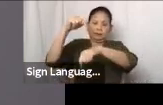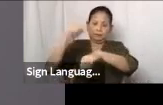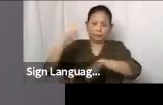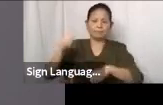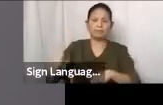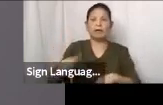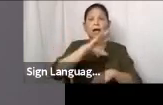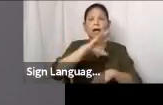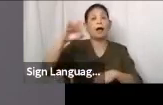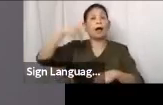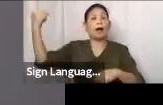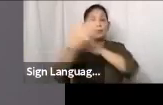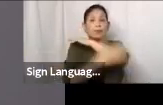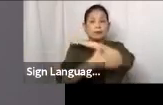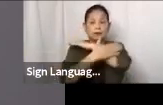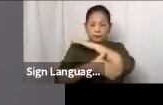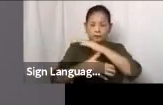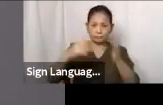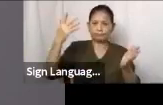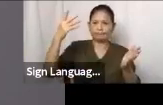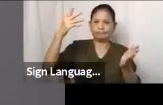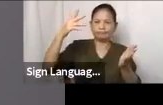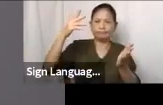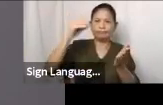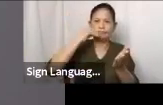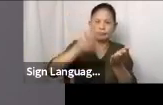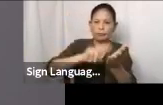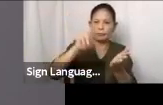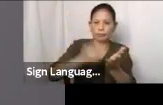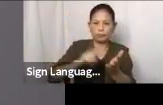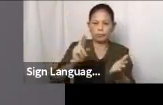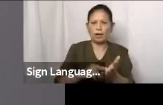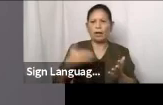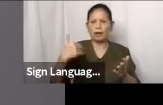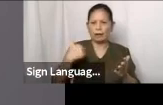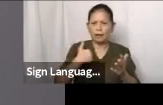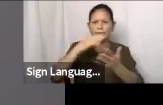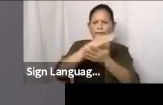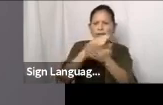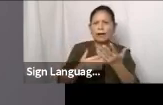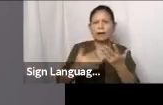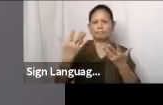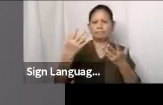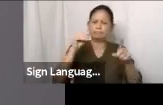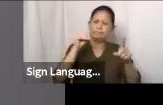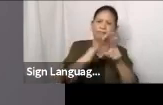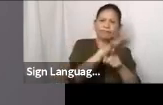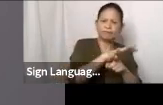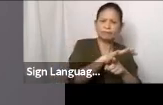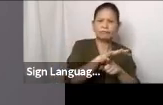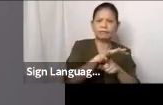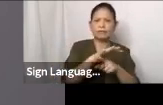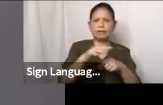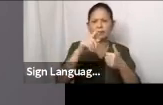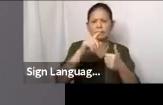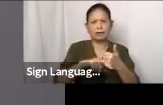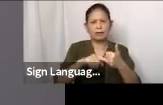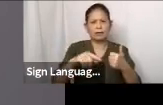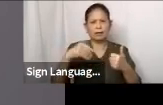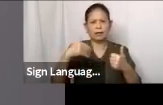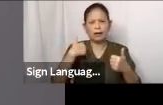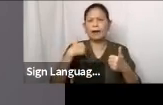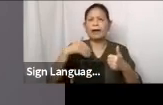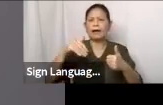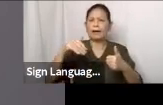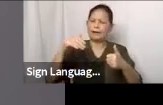countries reported arrhythmia among substantial proportion of gender non-conforming persons admitted for gender